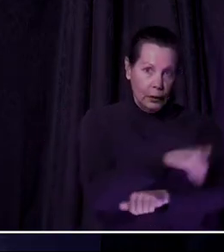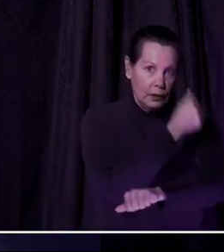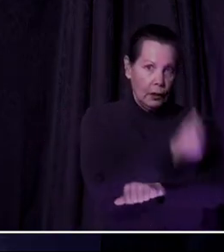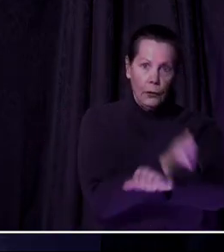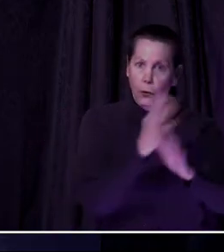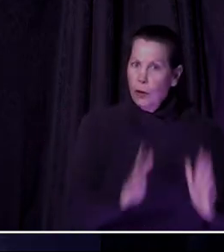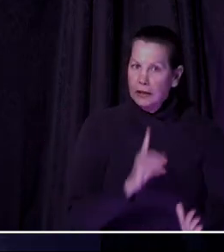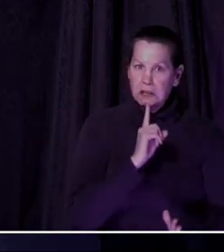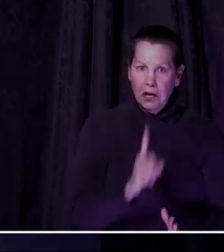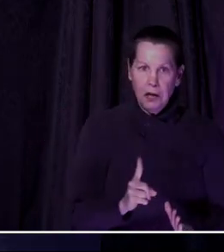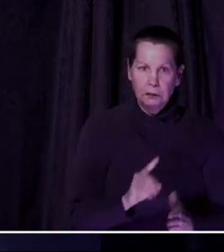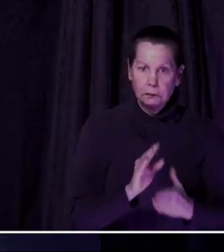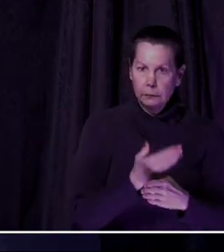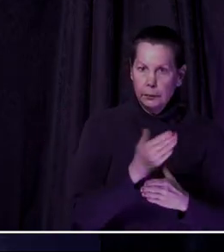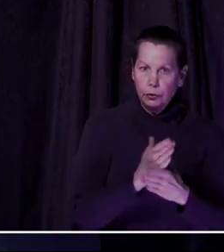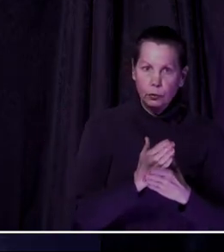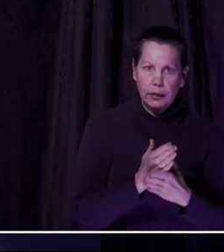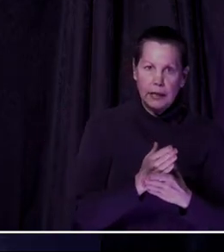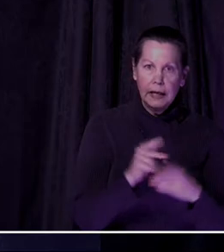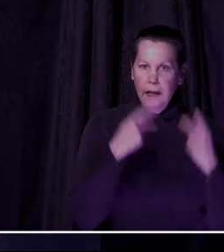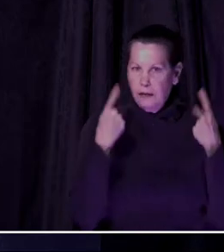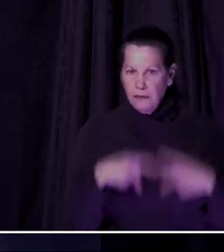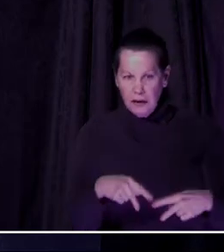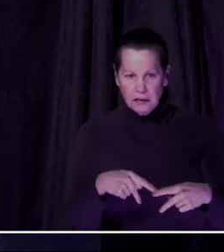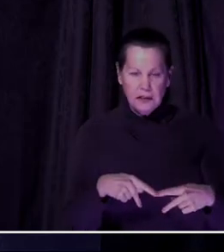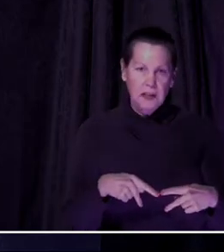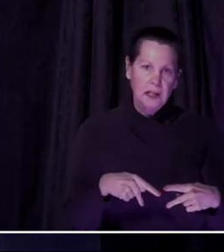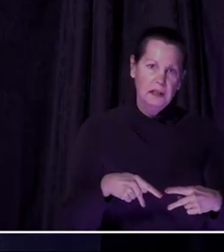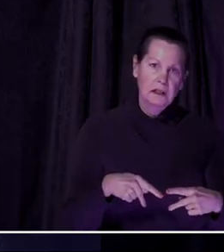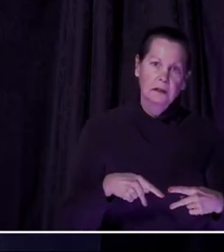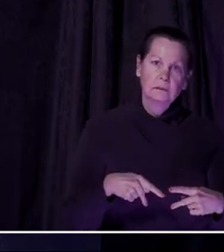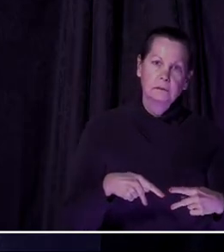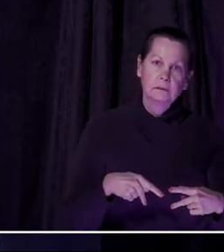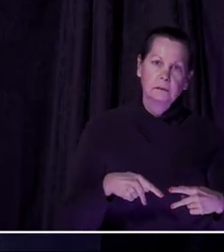is, between the Pharisees and